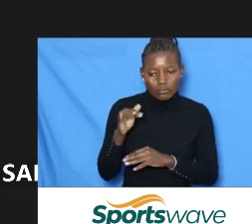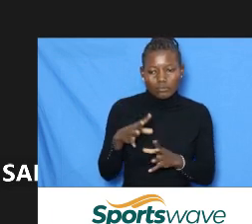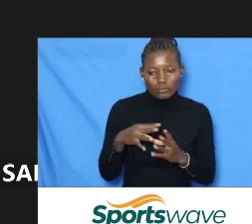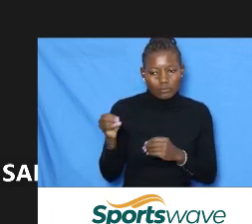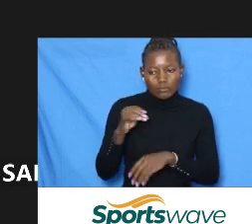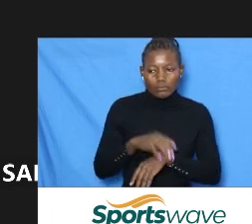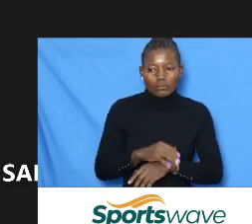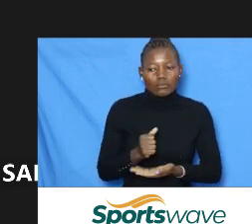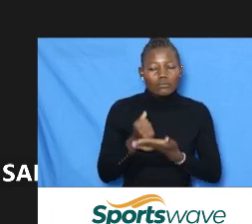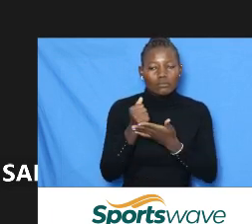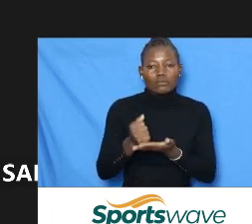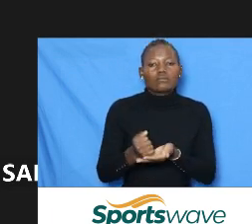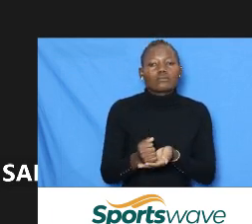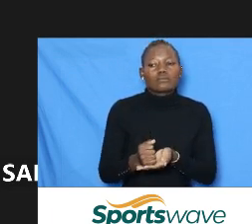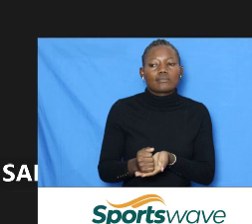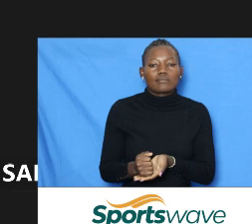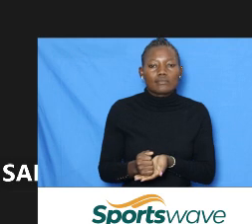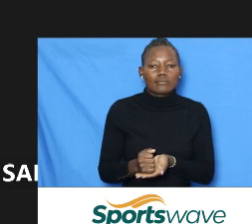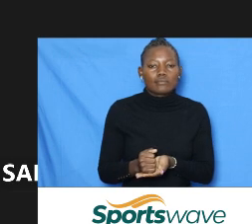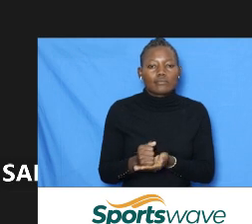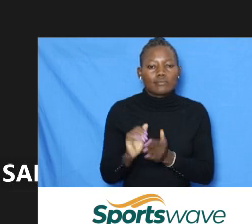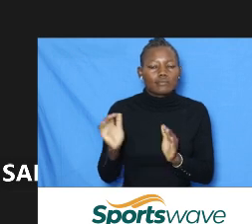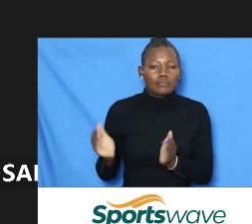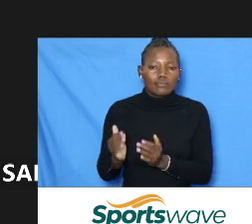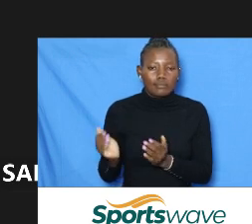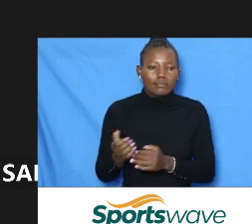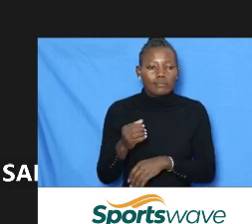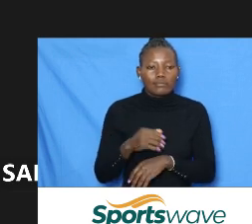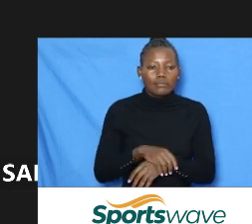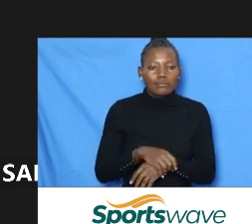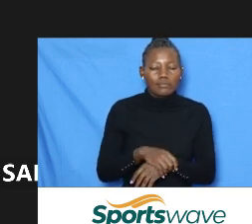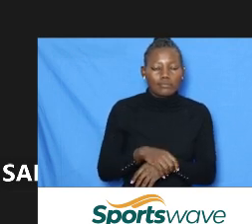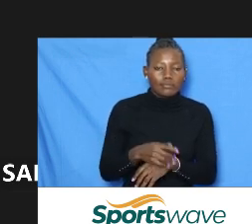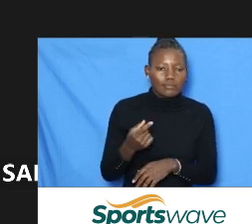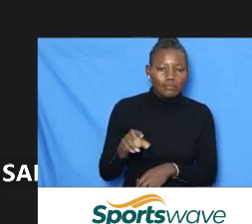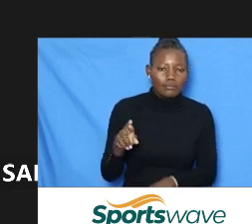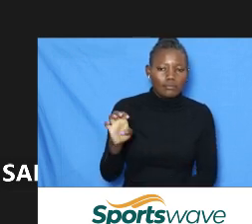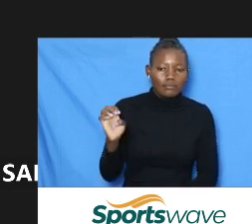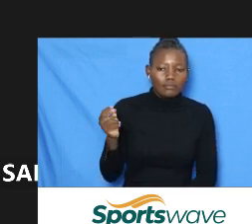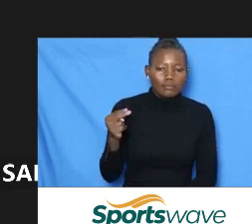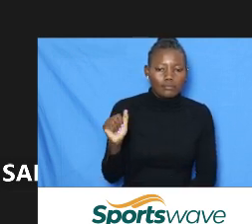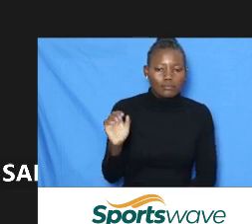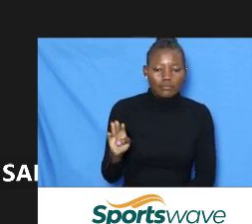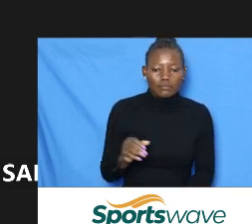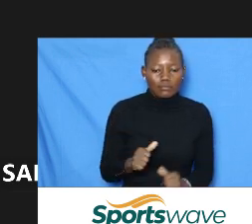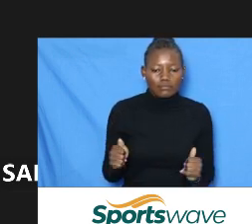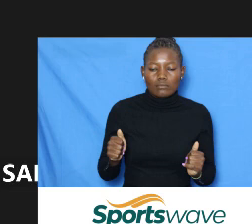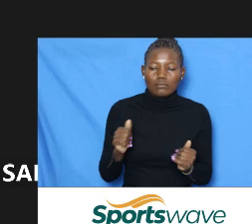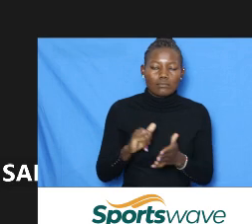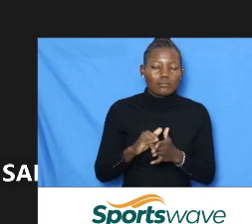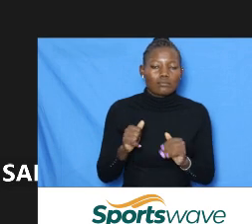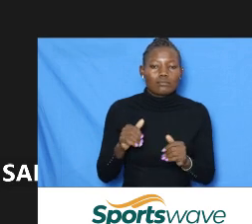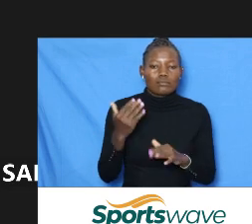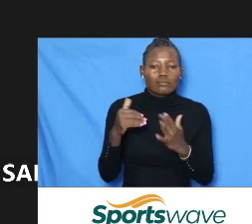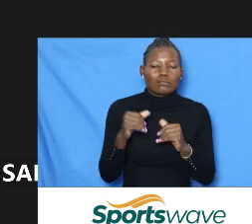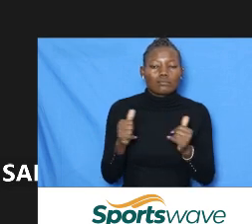help. Ask them to encourage them to get their rehabilitation done to the end, so that they can perform very